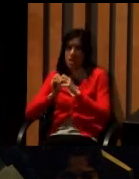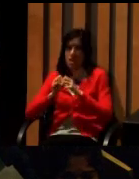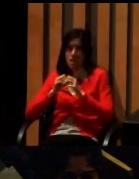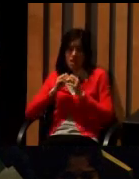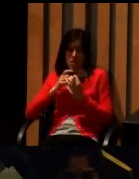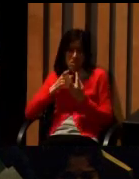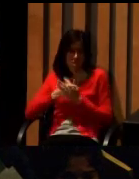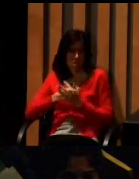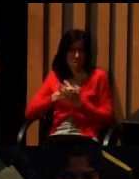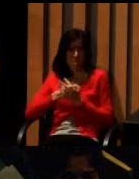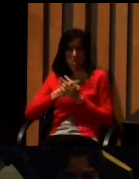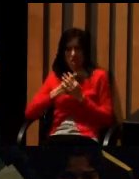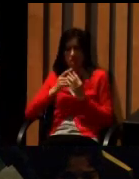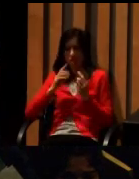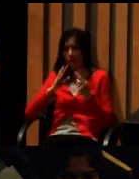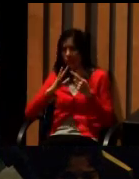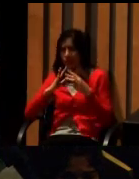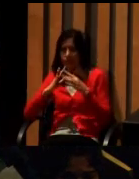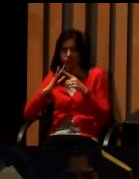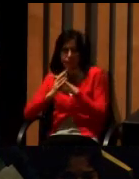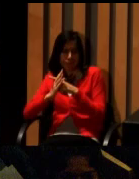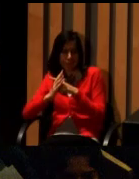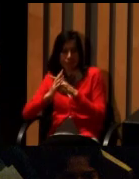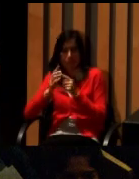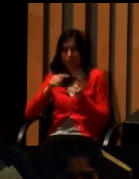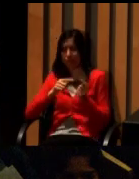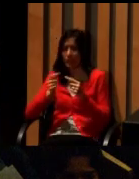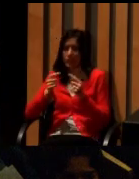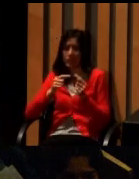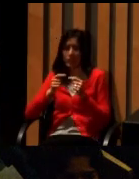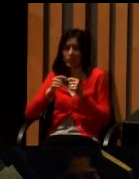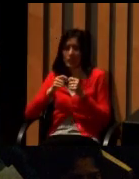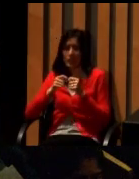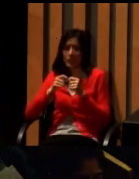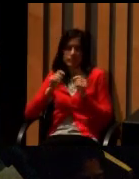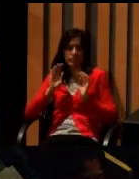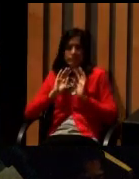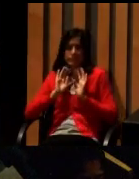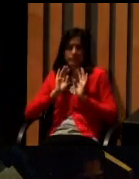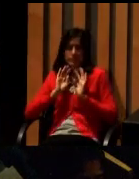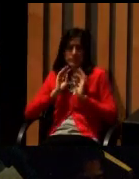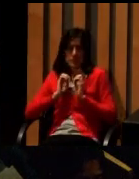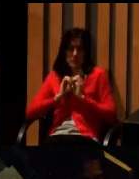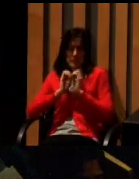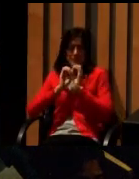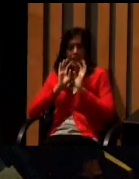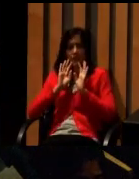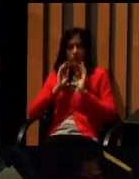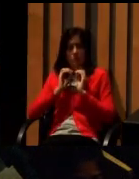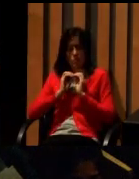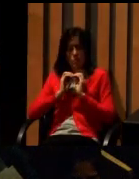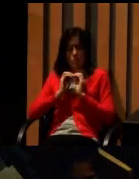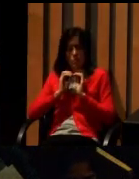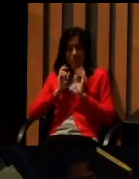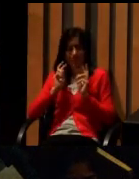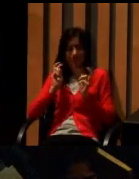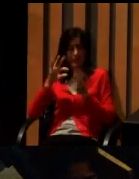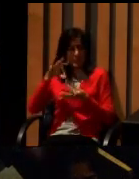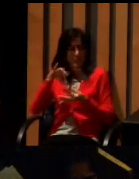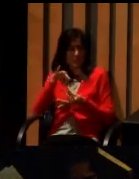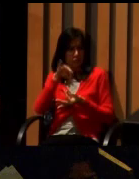because they don't like something that somebody does or somebody says, I think if we take it to a higher level, or spiritual